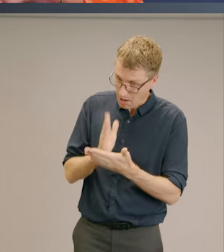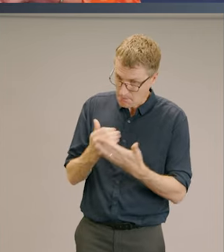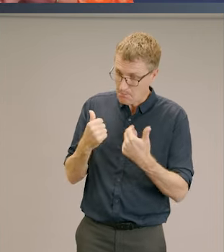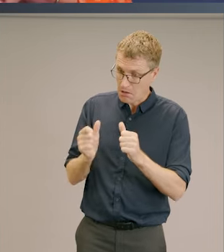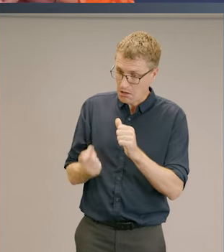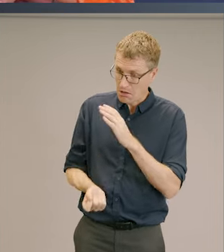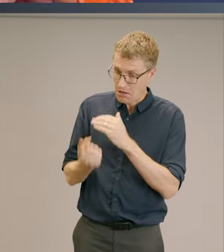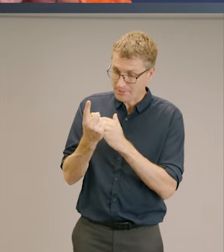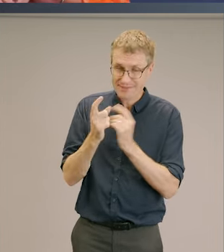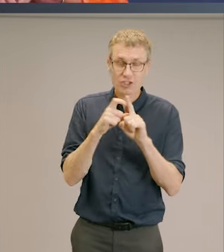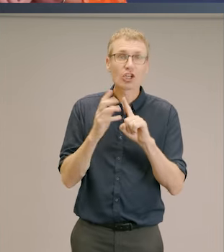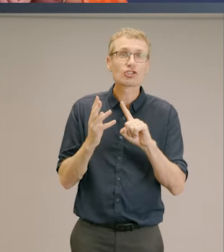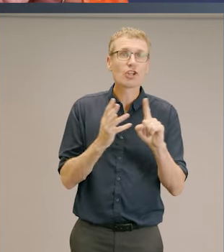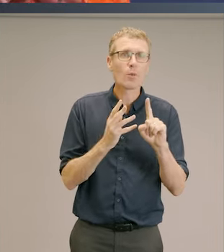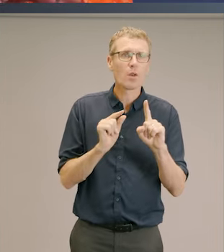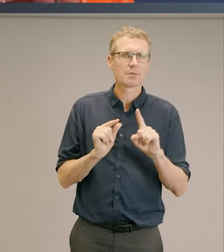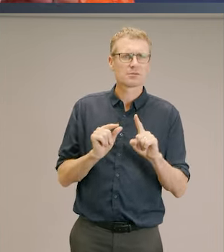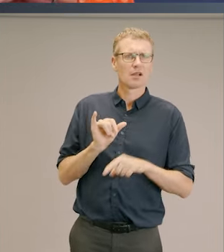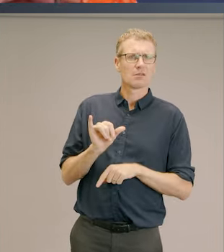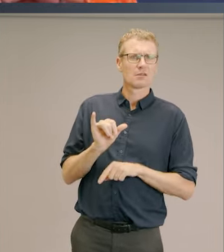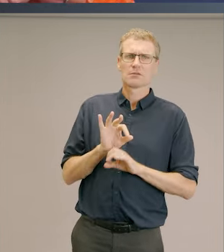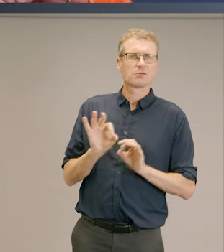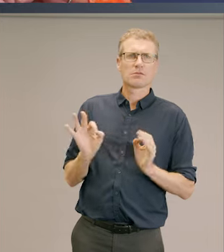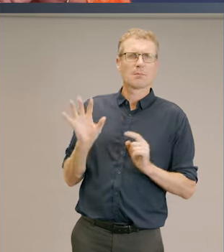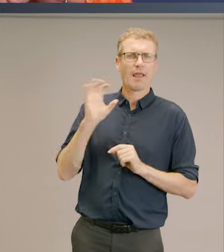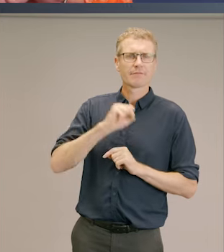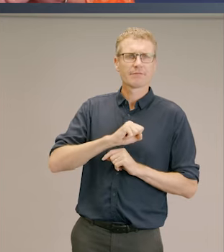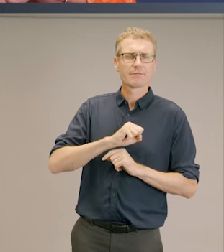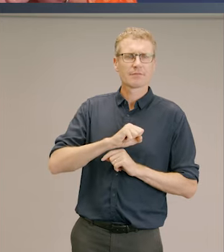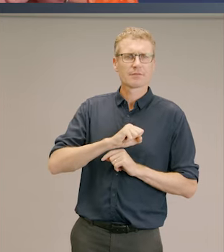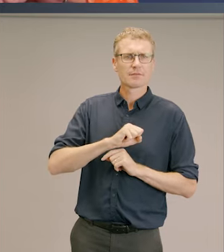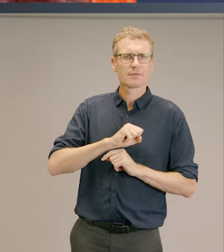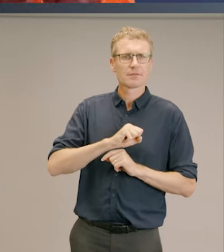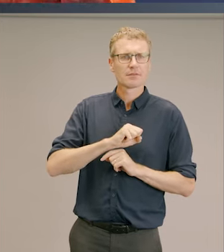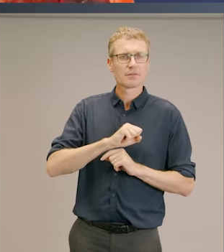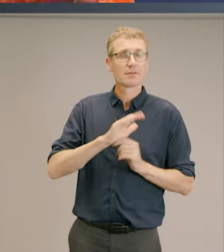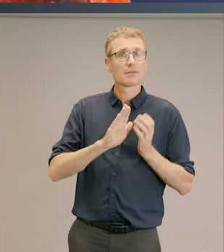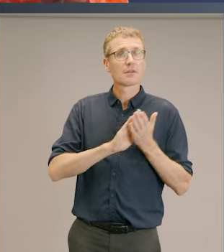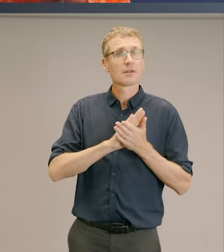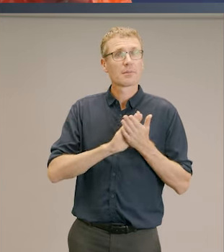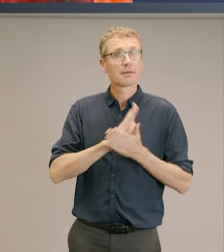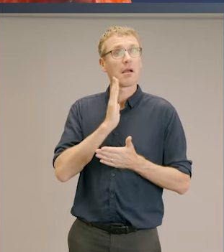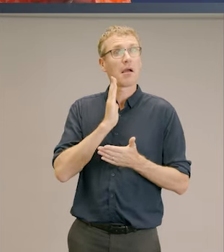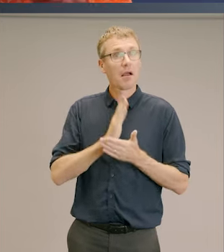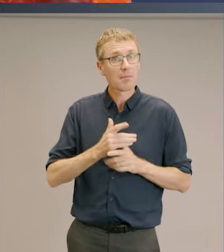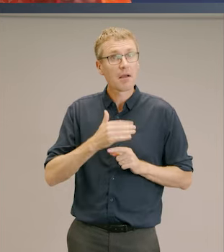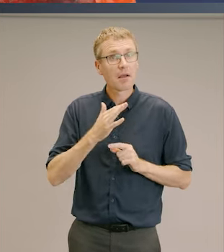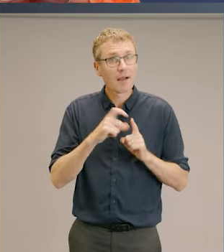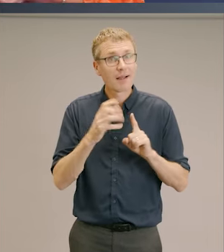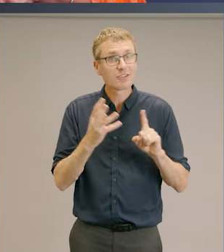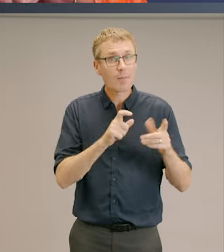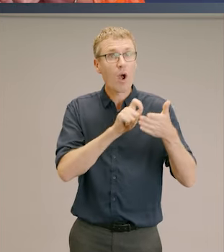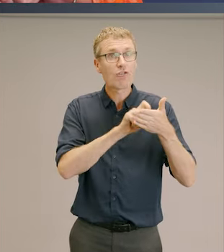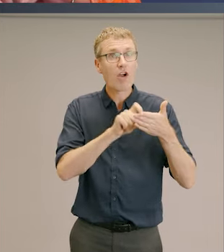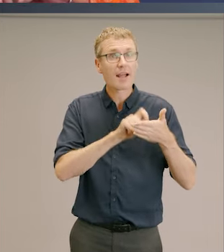even when it happened, the disciples actually didn't believe it immediately. And that gives us evidence that they wouldn't have written